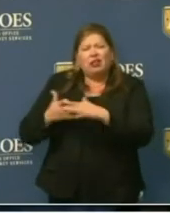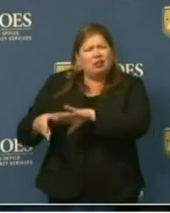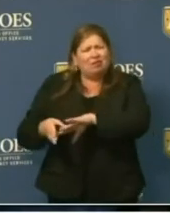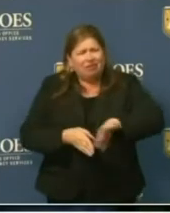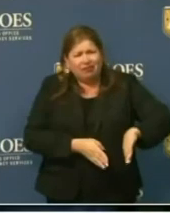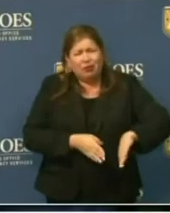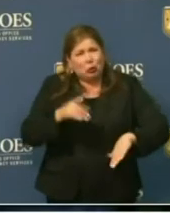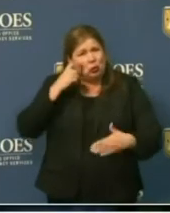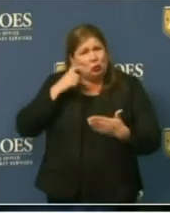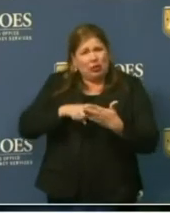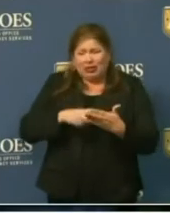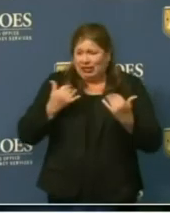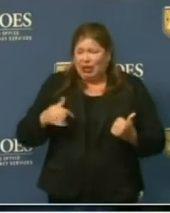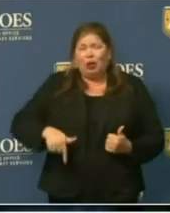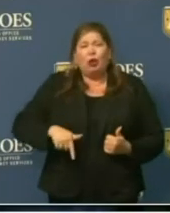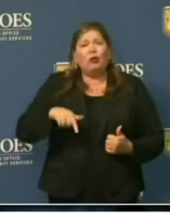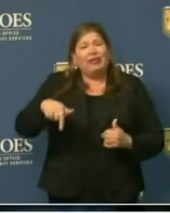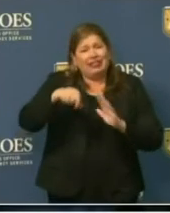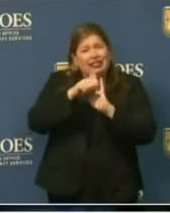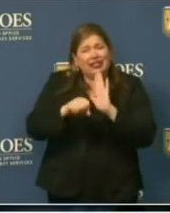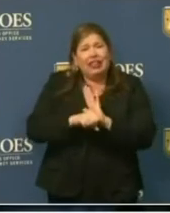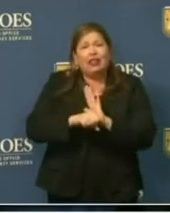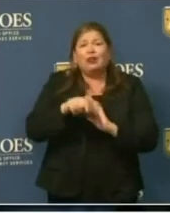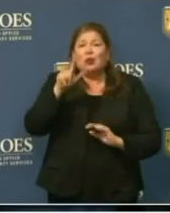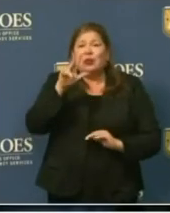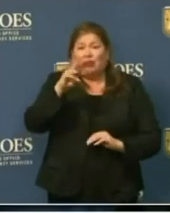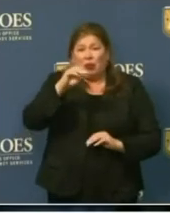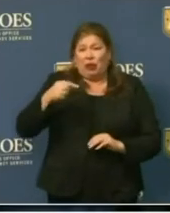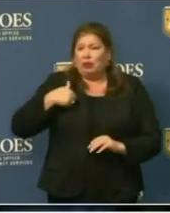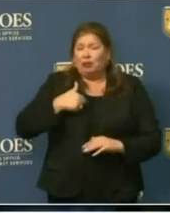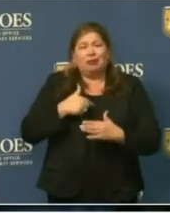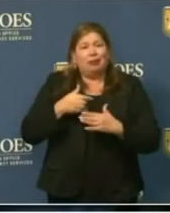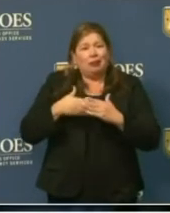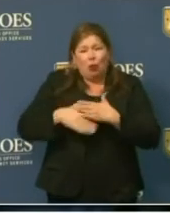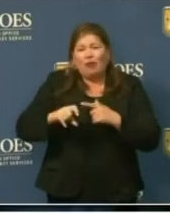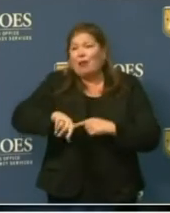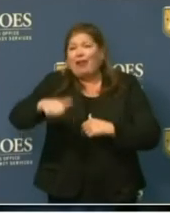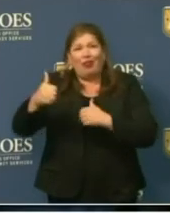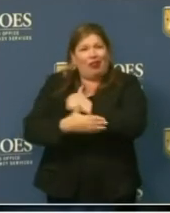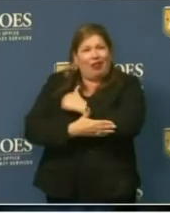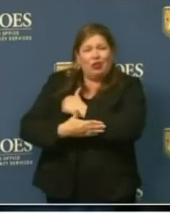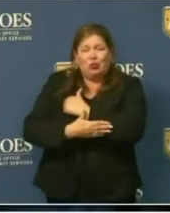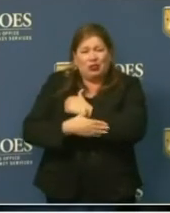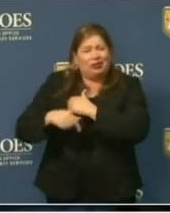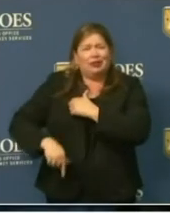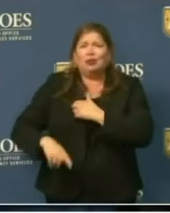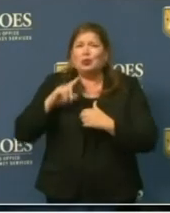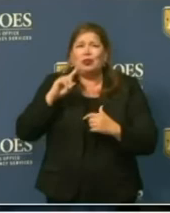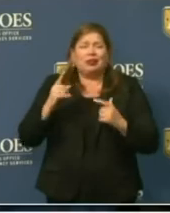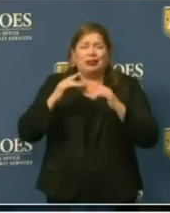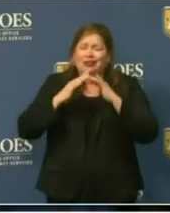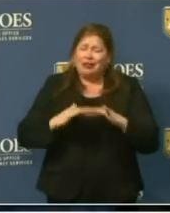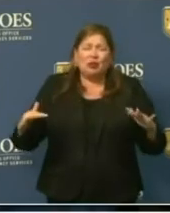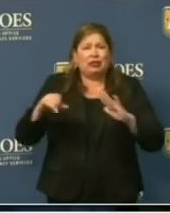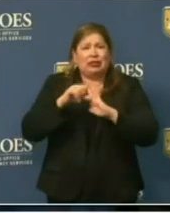recognize in a state where 27% of us are foreign-born, a state that, as I said, is truly universal, the most